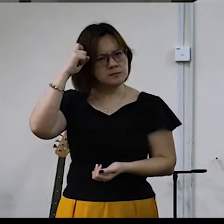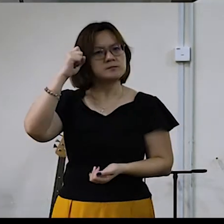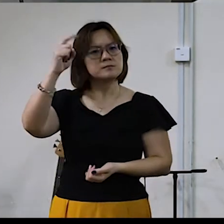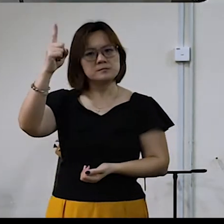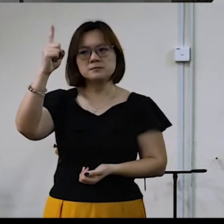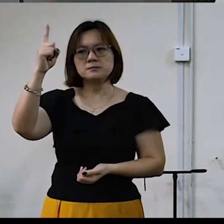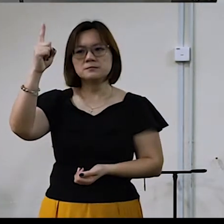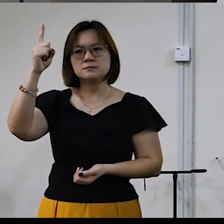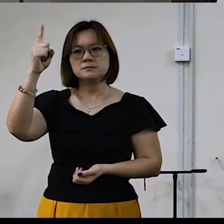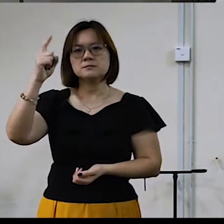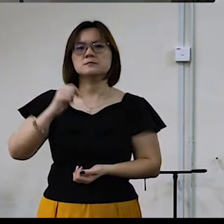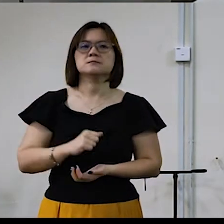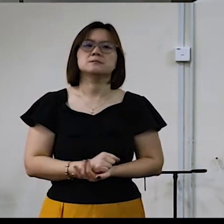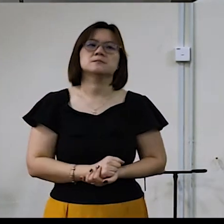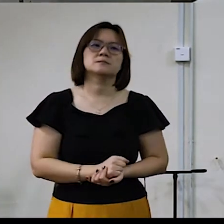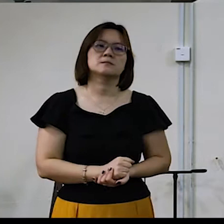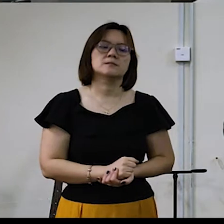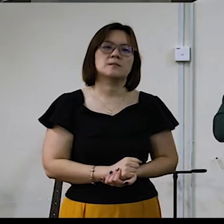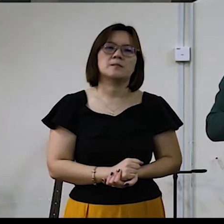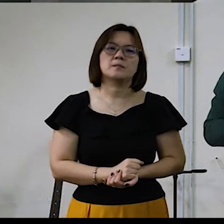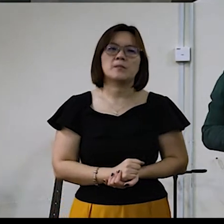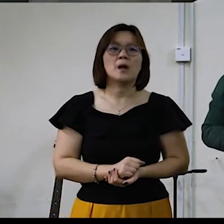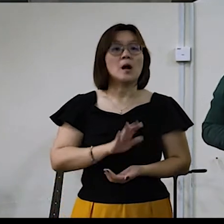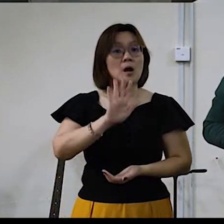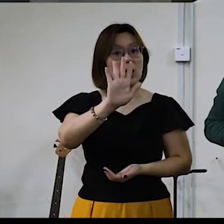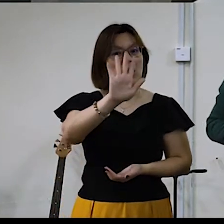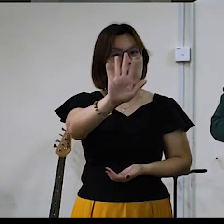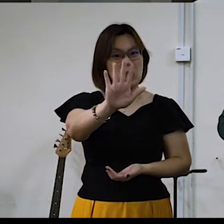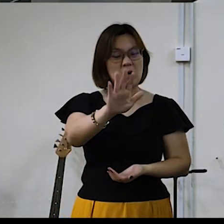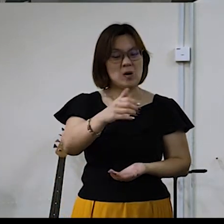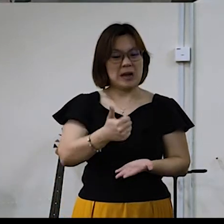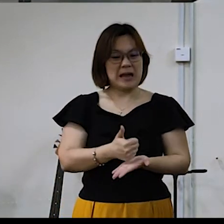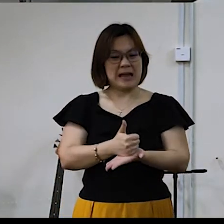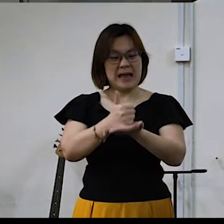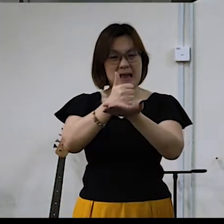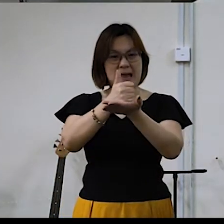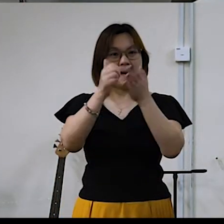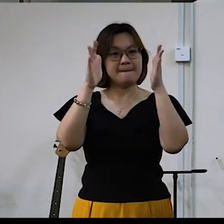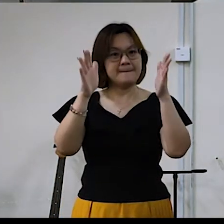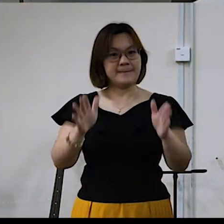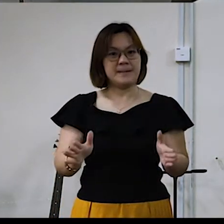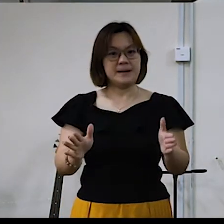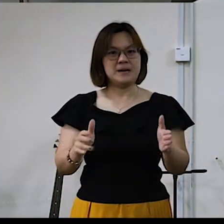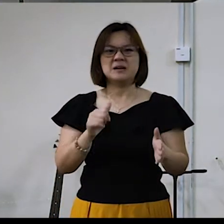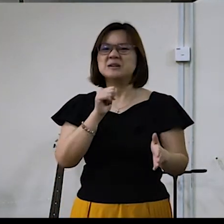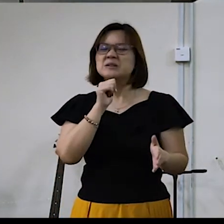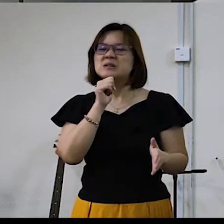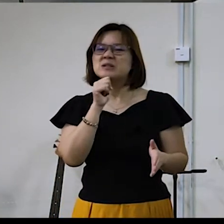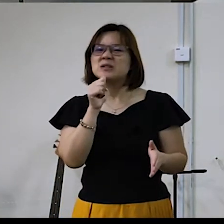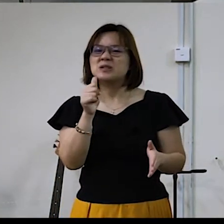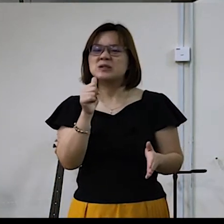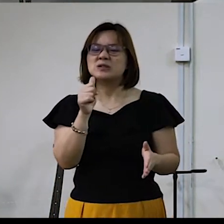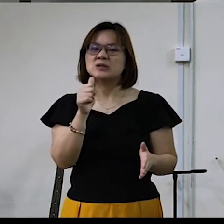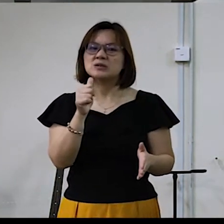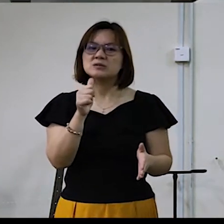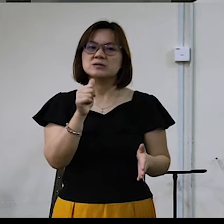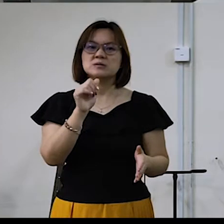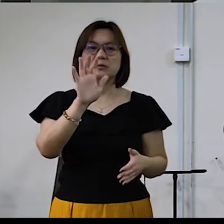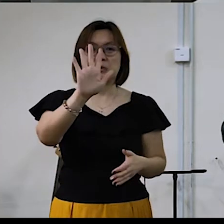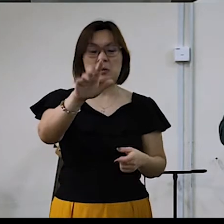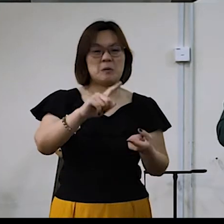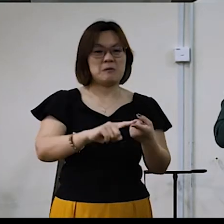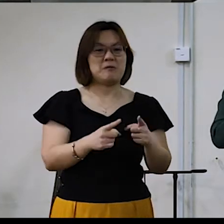your befriender. The helper is not your discipler. The means the ultimate is the Holy Spirit.